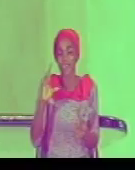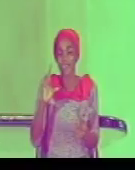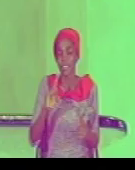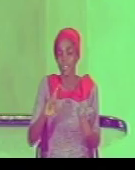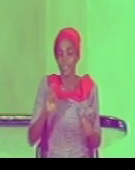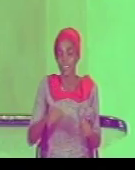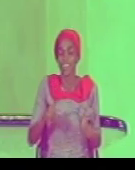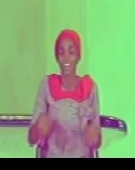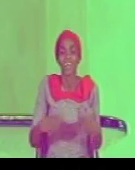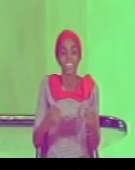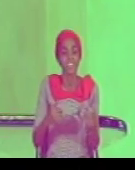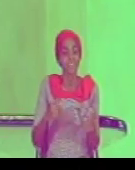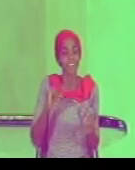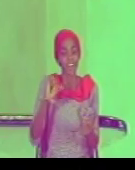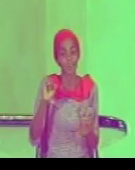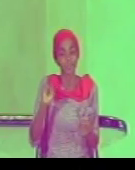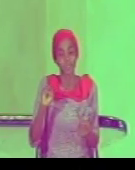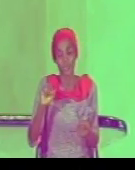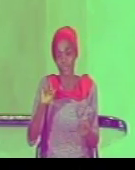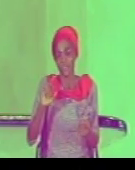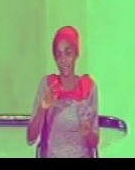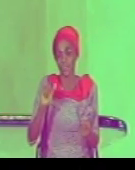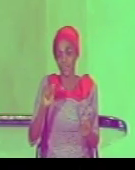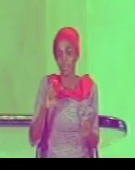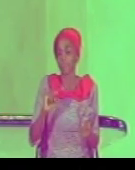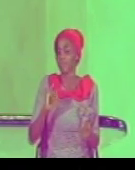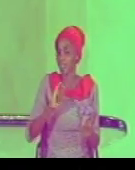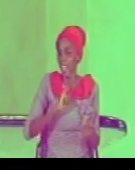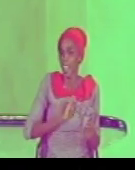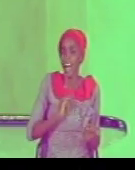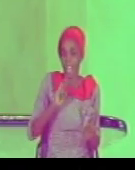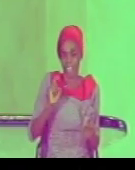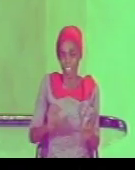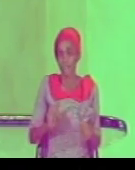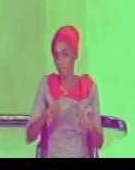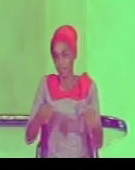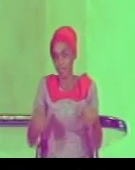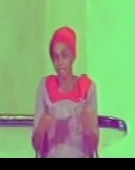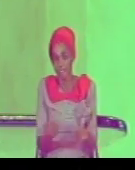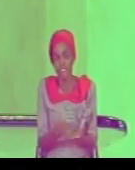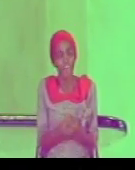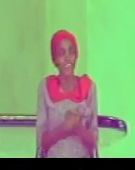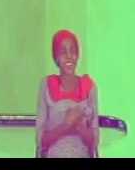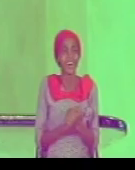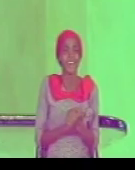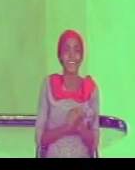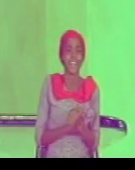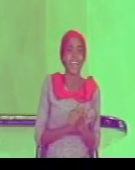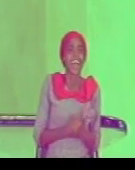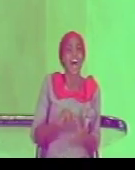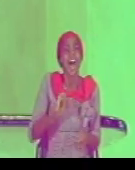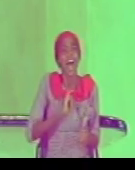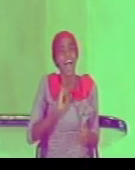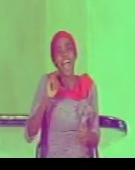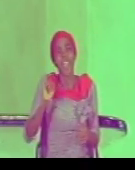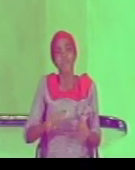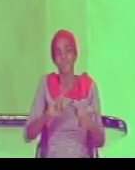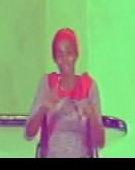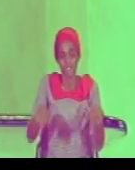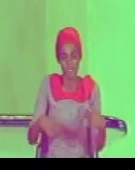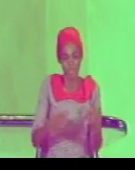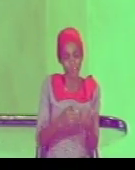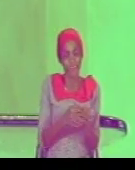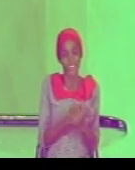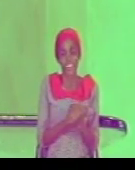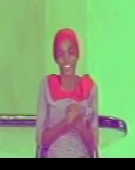tell sickness. Go and tell problems. You must go tonight. You must